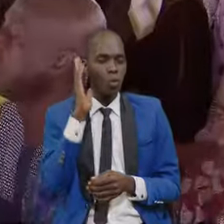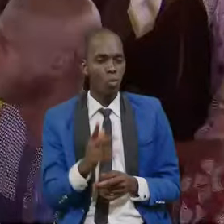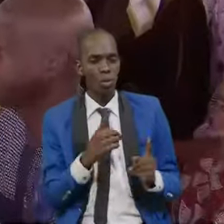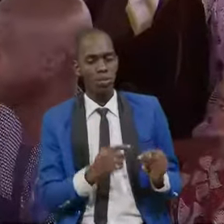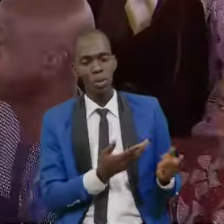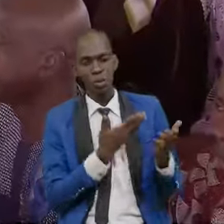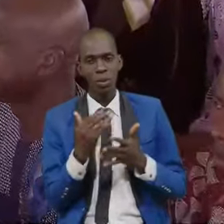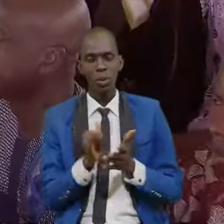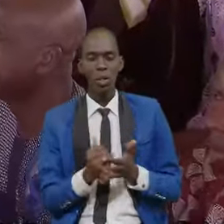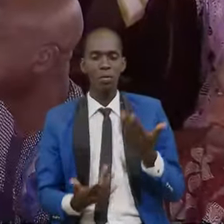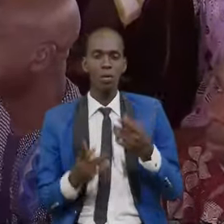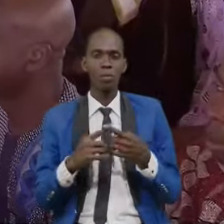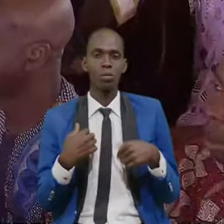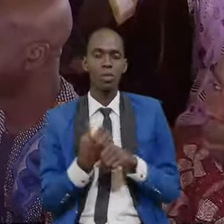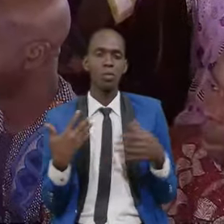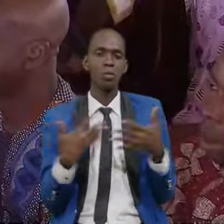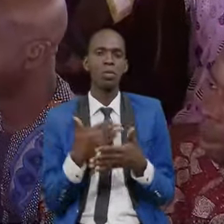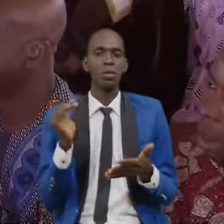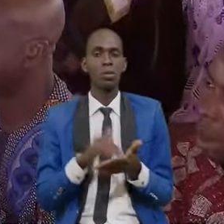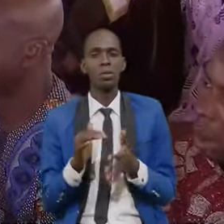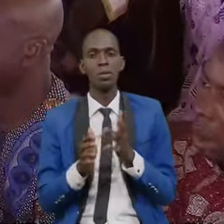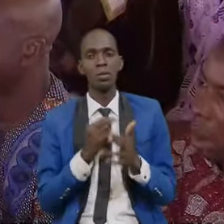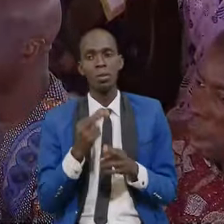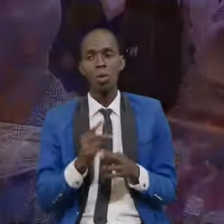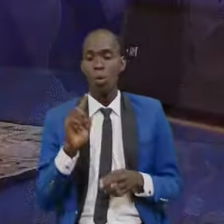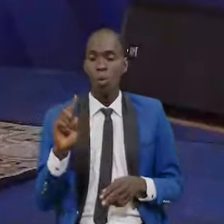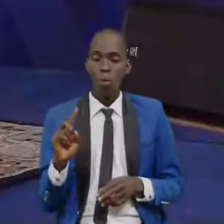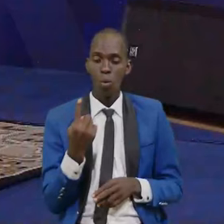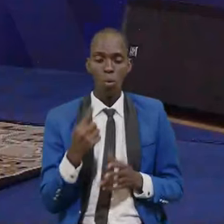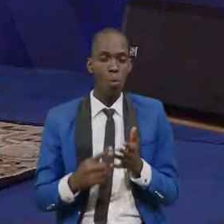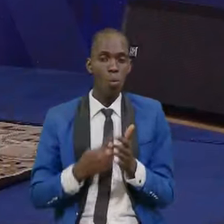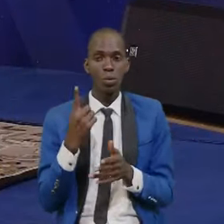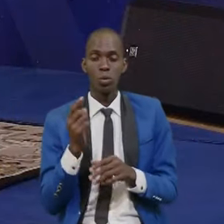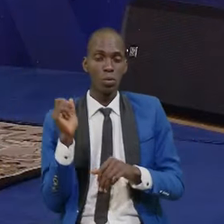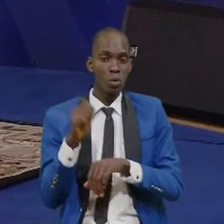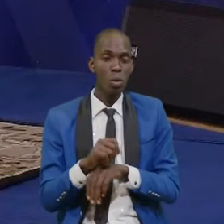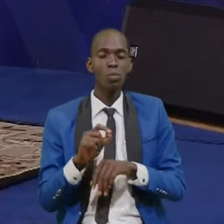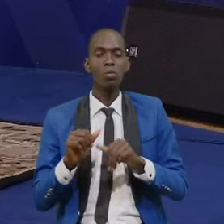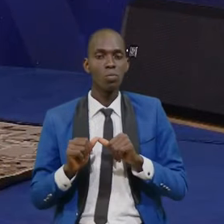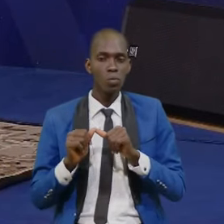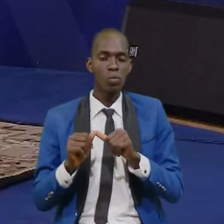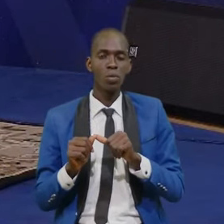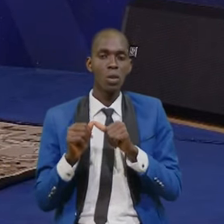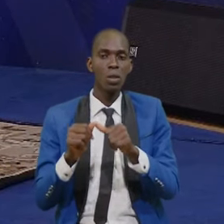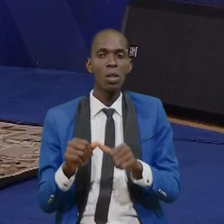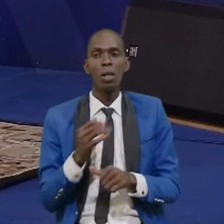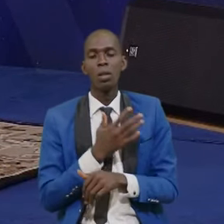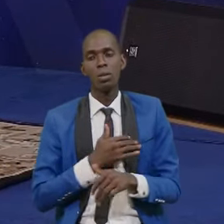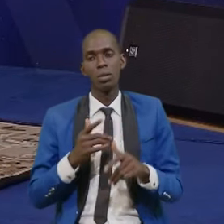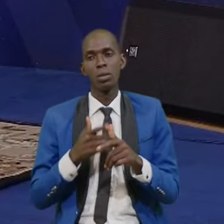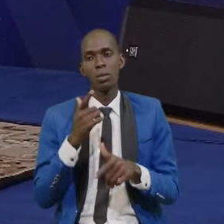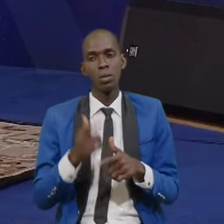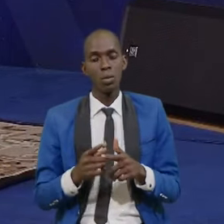in Jesus' name. Only once you overcome, go through. And then once